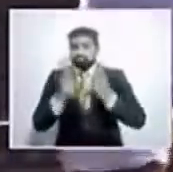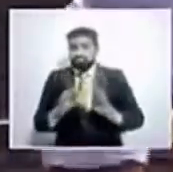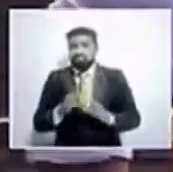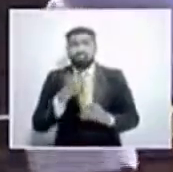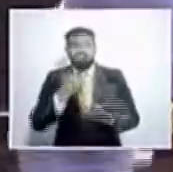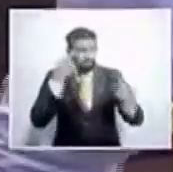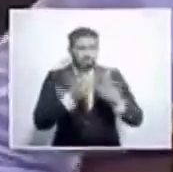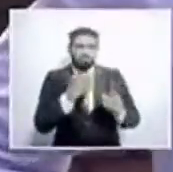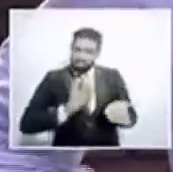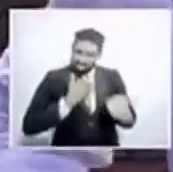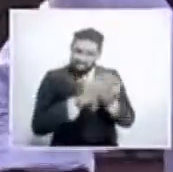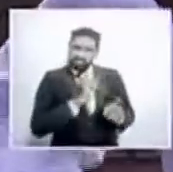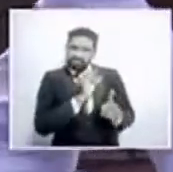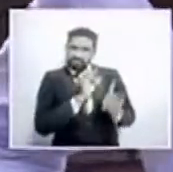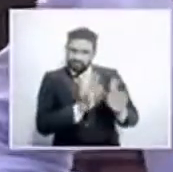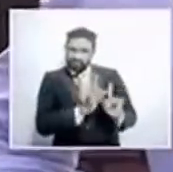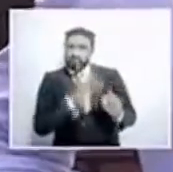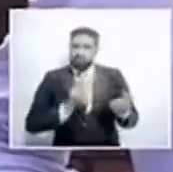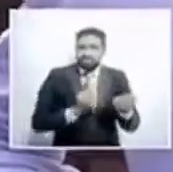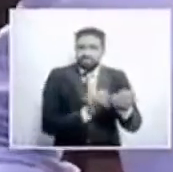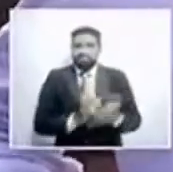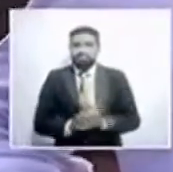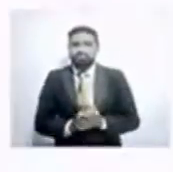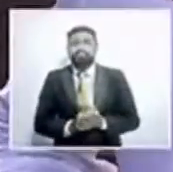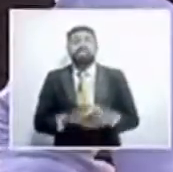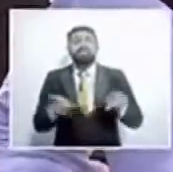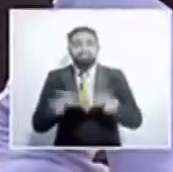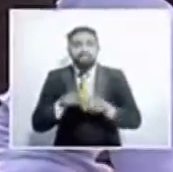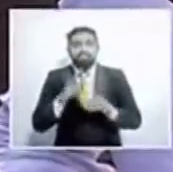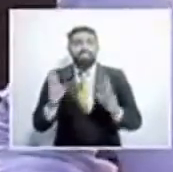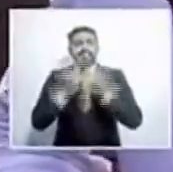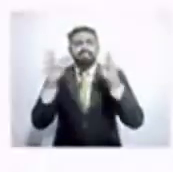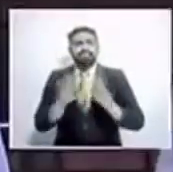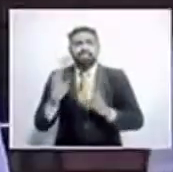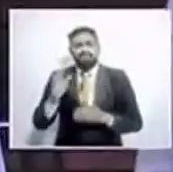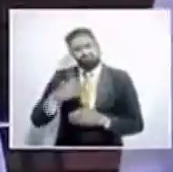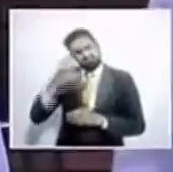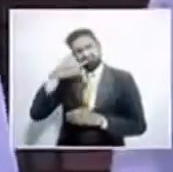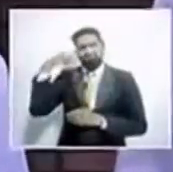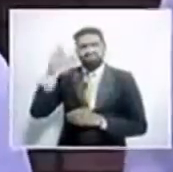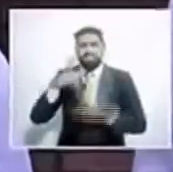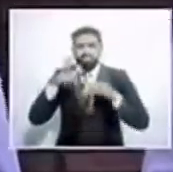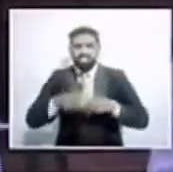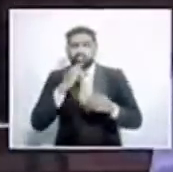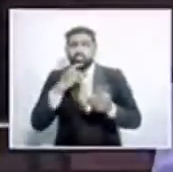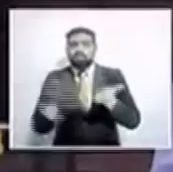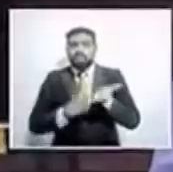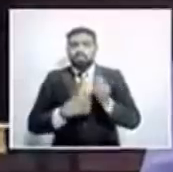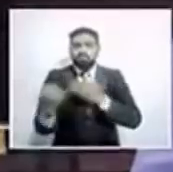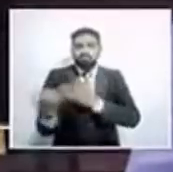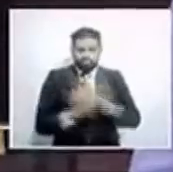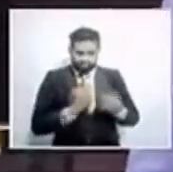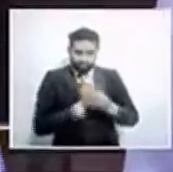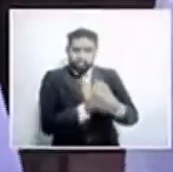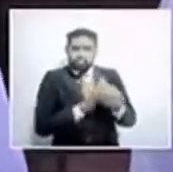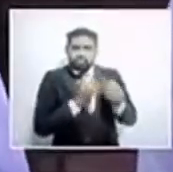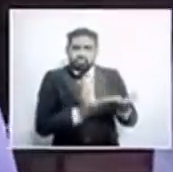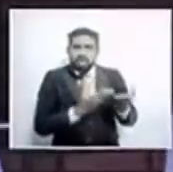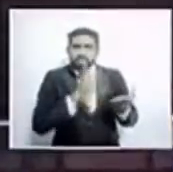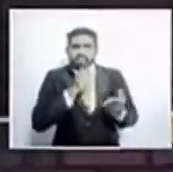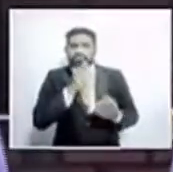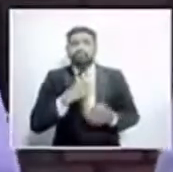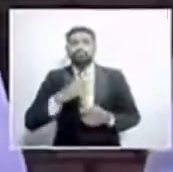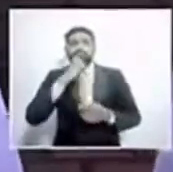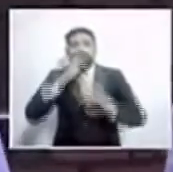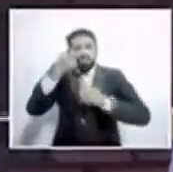We brought this to the attention of the international community about the unavailability of an appealing process in regard to the court decision. The IPU and the